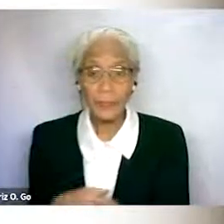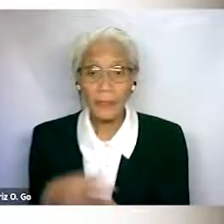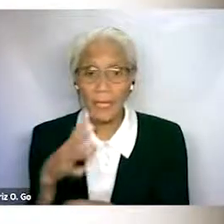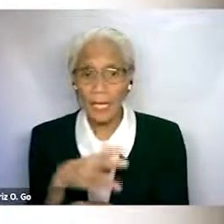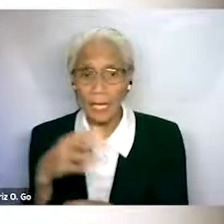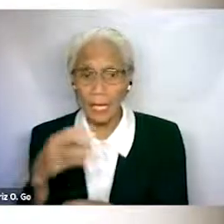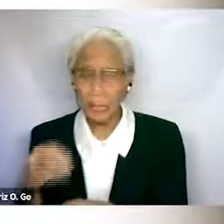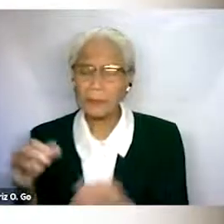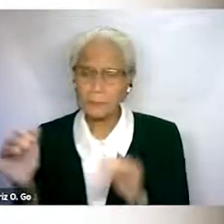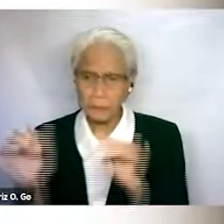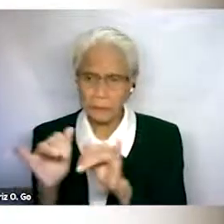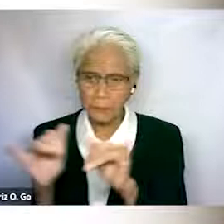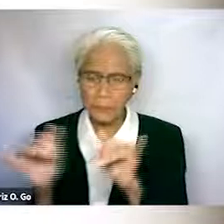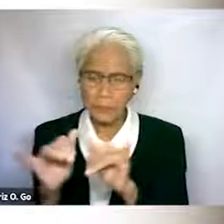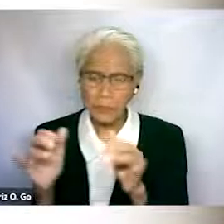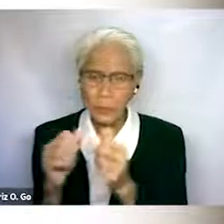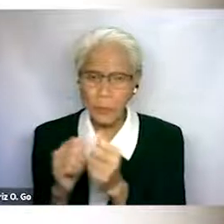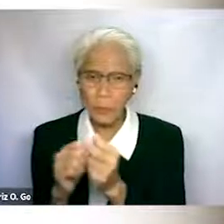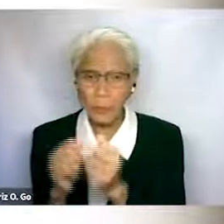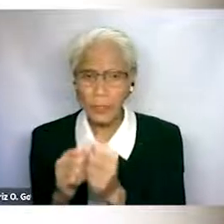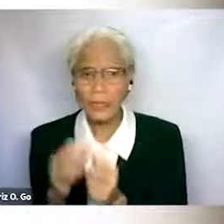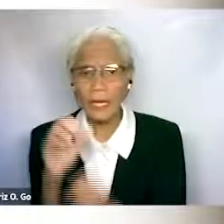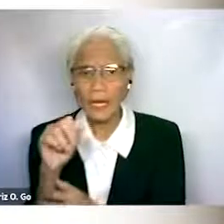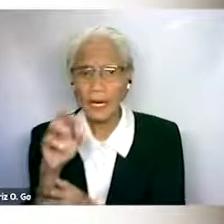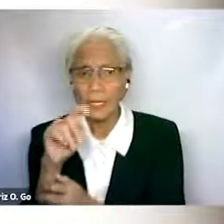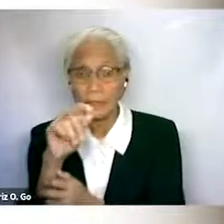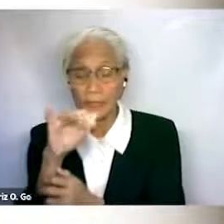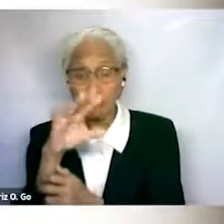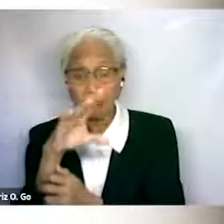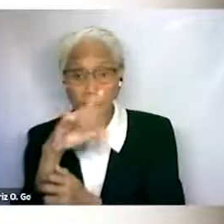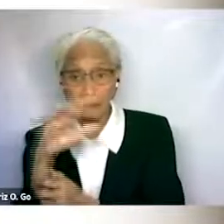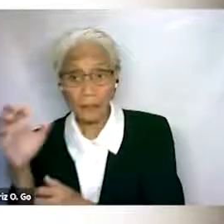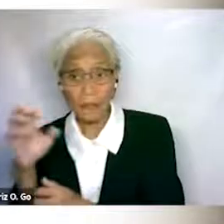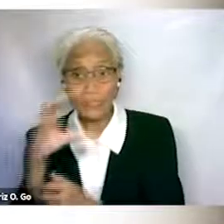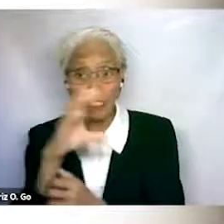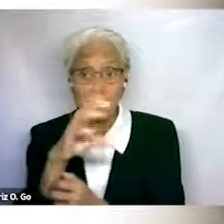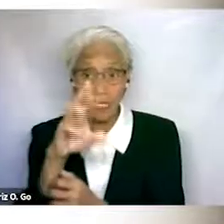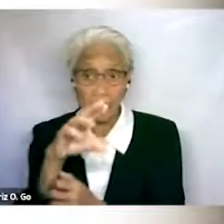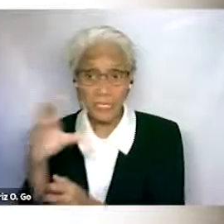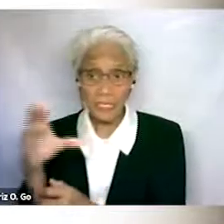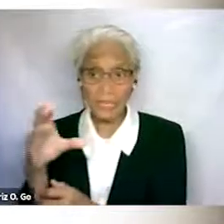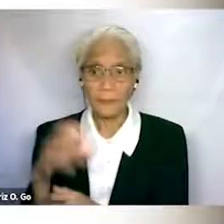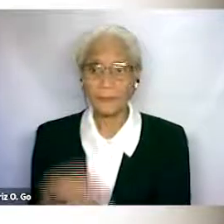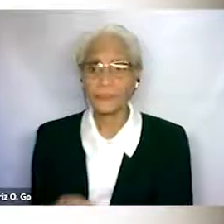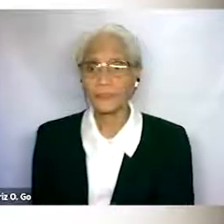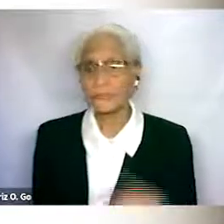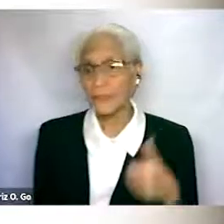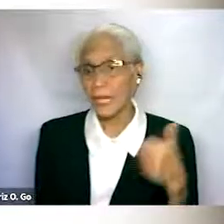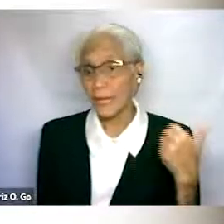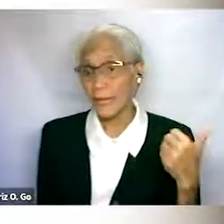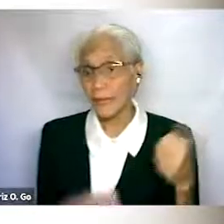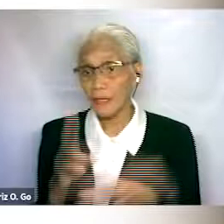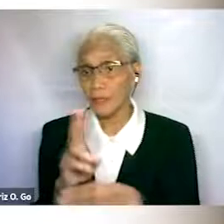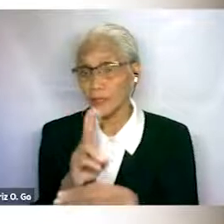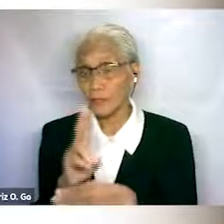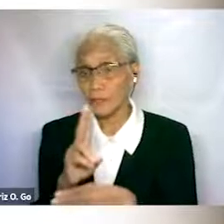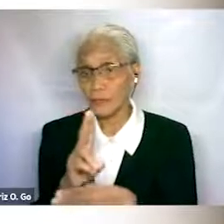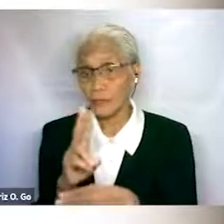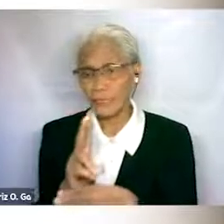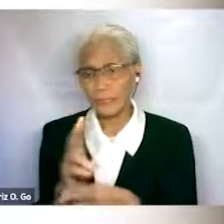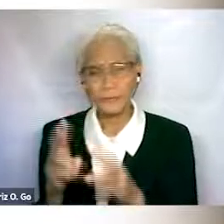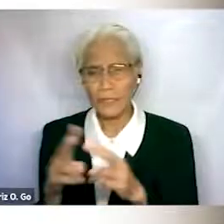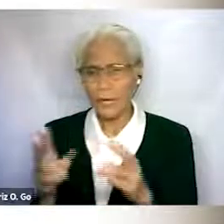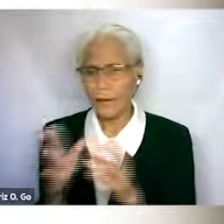fulfill these rights in terms not only of opportunities, but also of means. And when you look at fulfillment of these